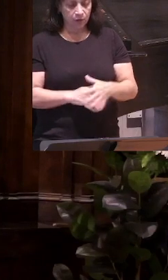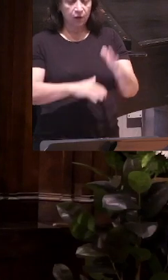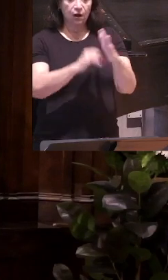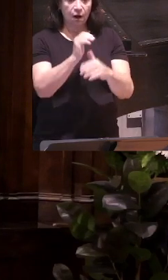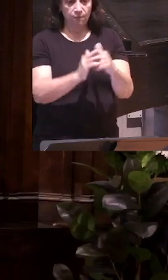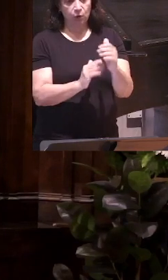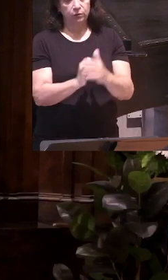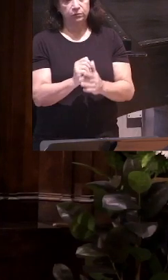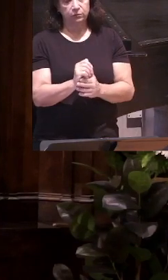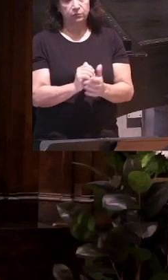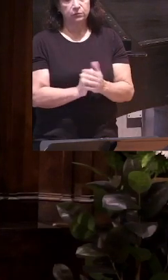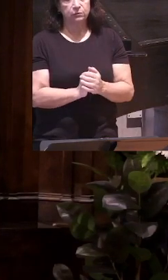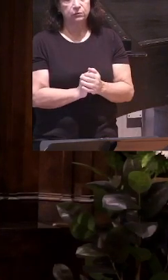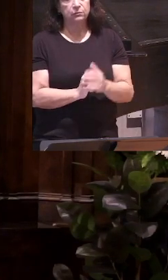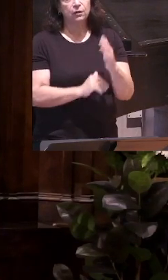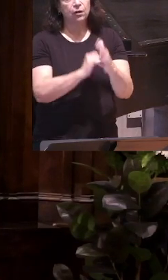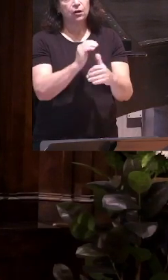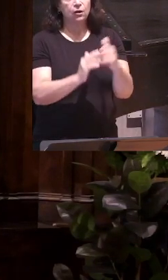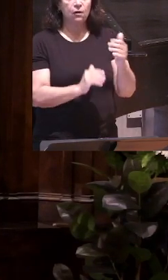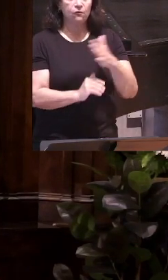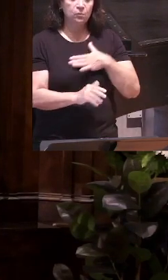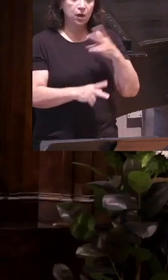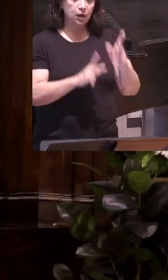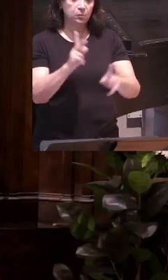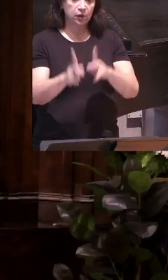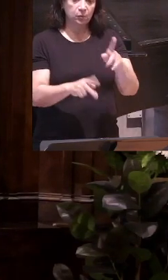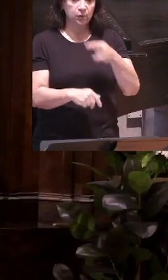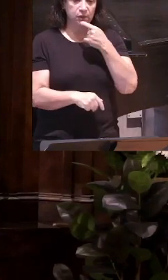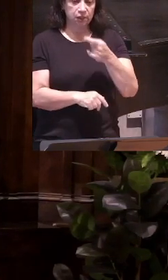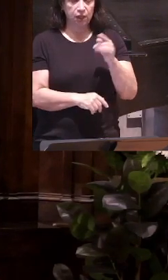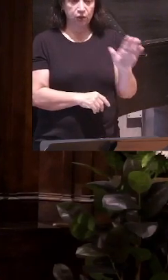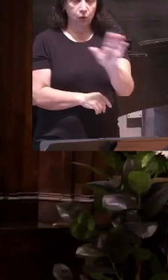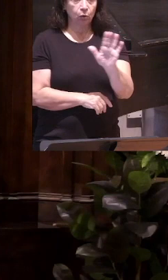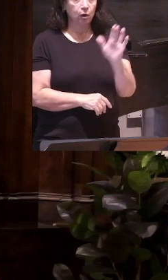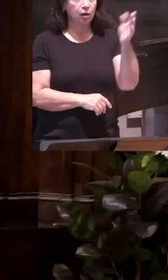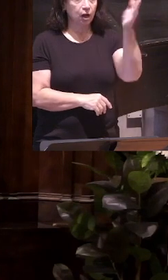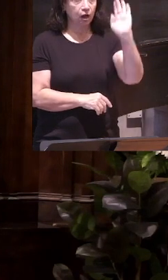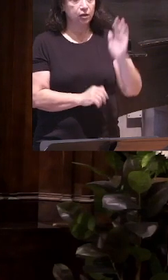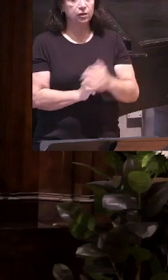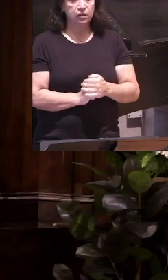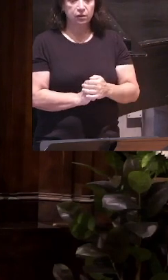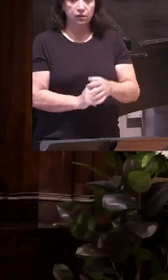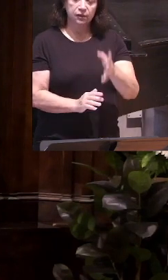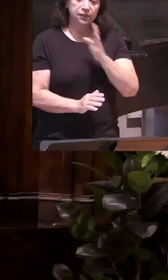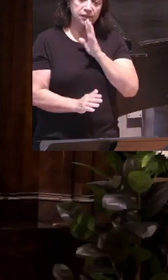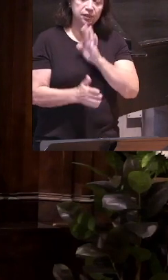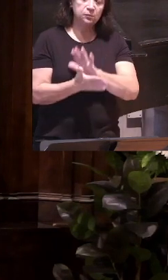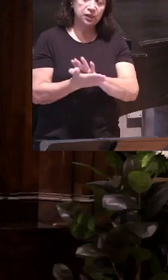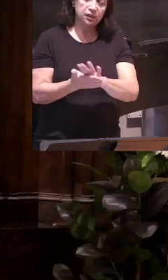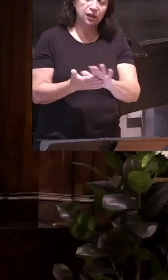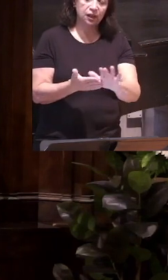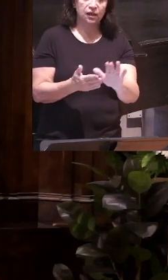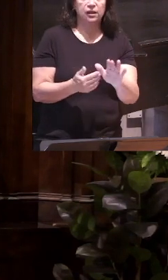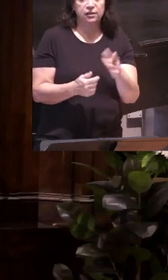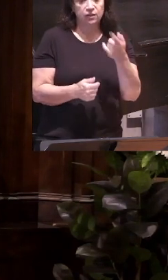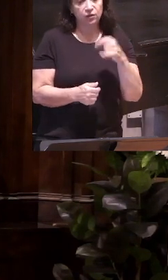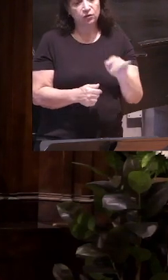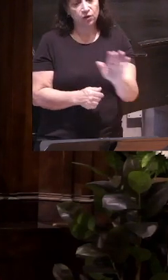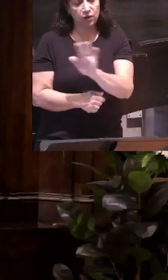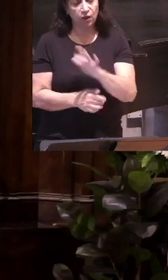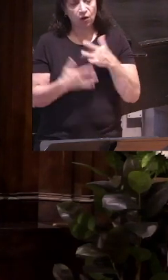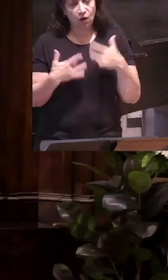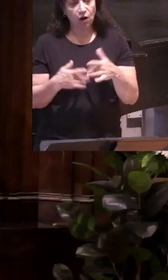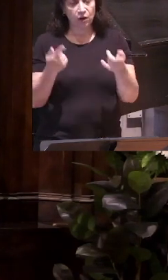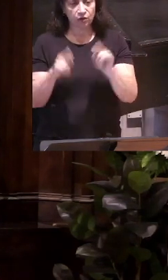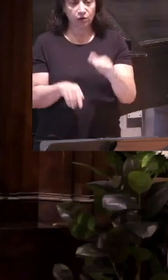Comfort. Comfort my people, says your God. Speak tenderly to the heart that they may know their